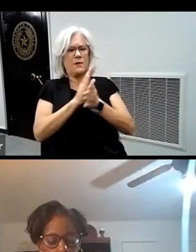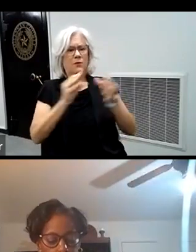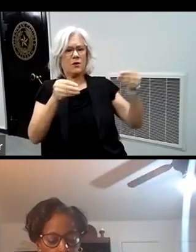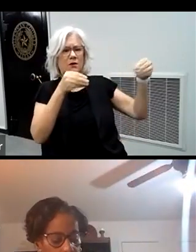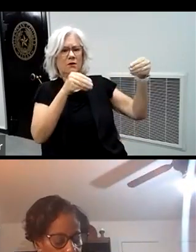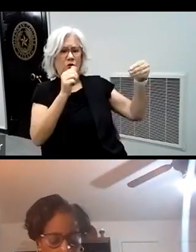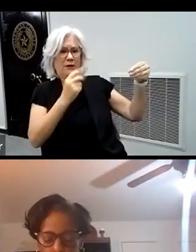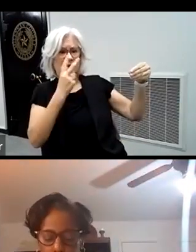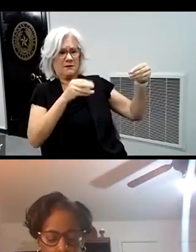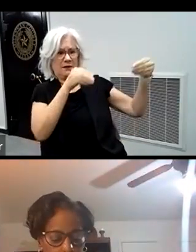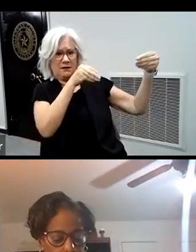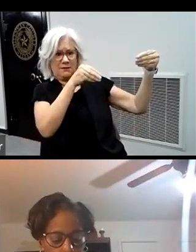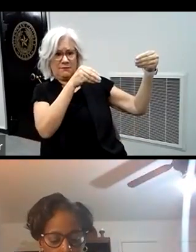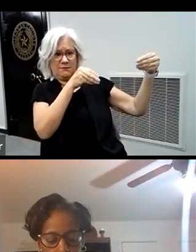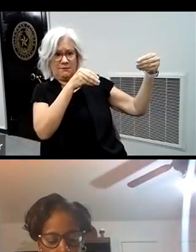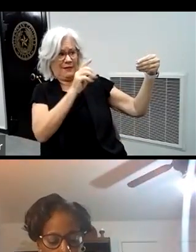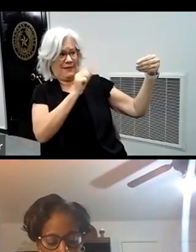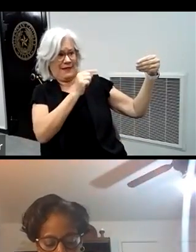here under